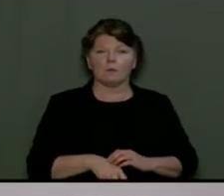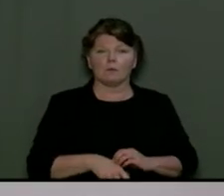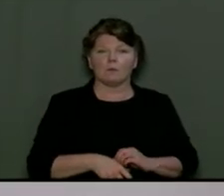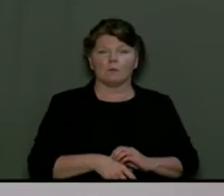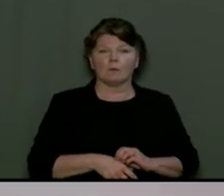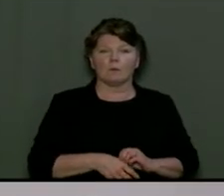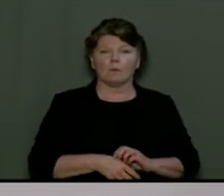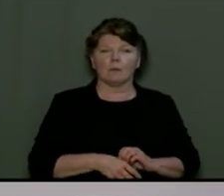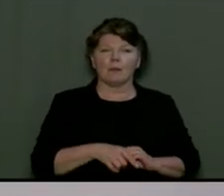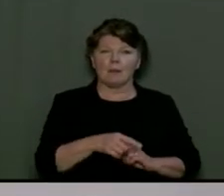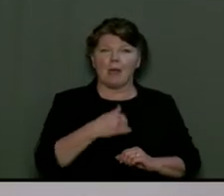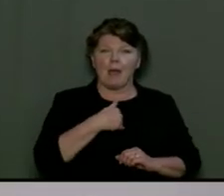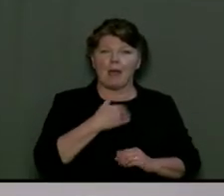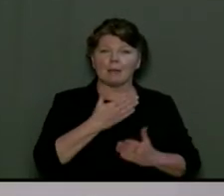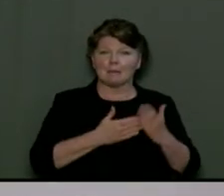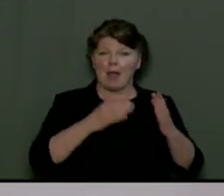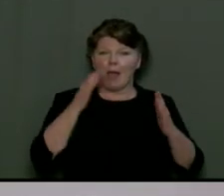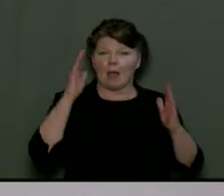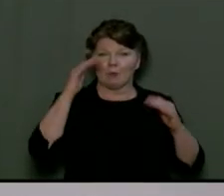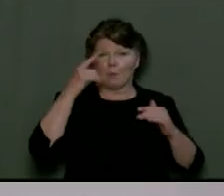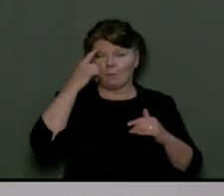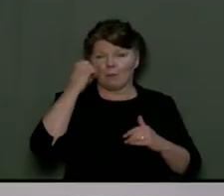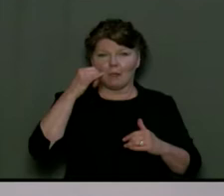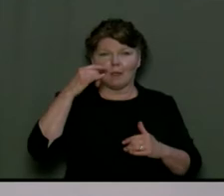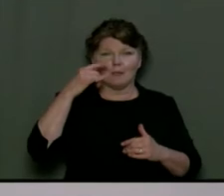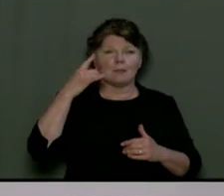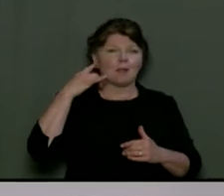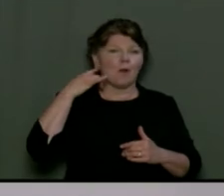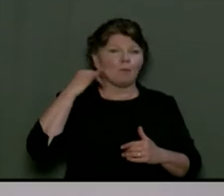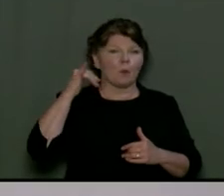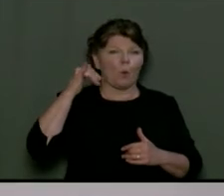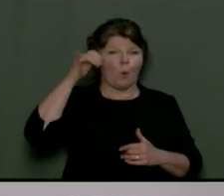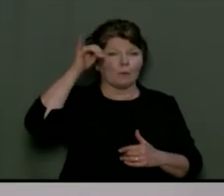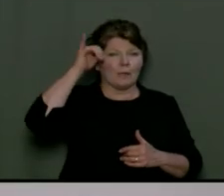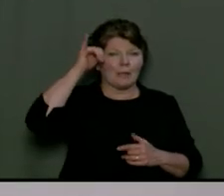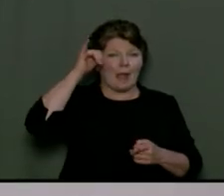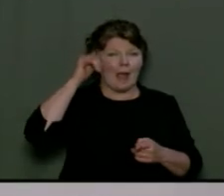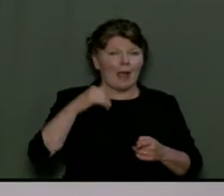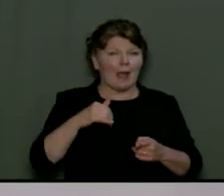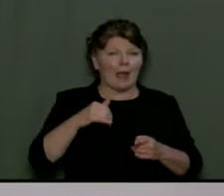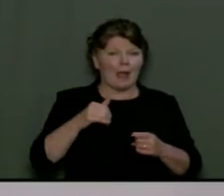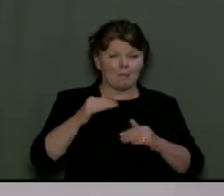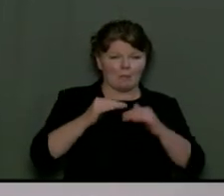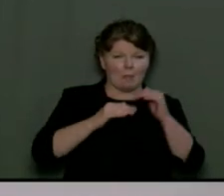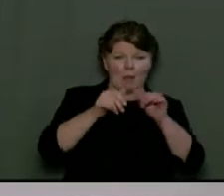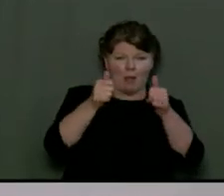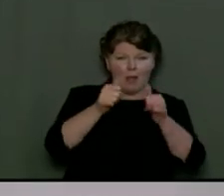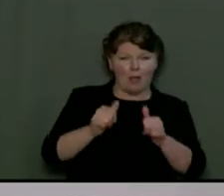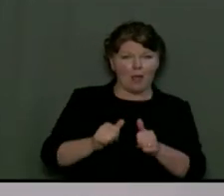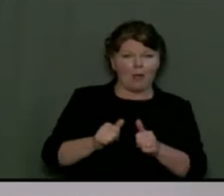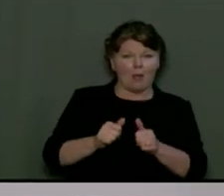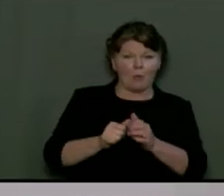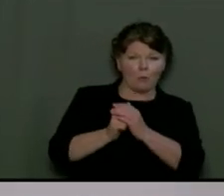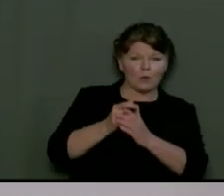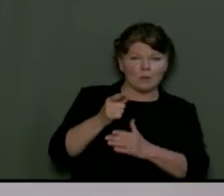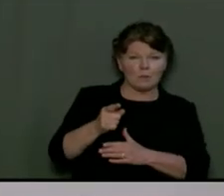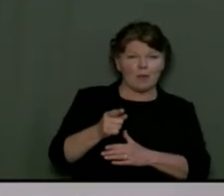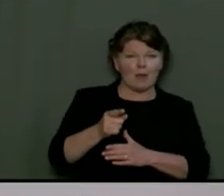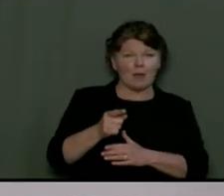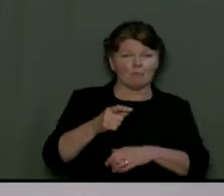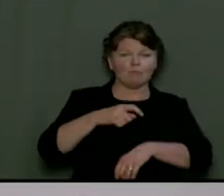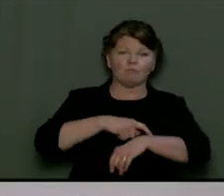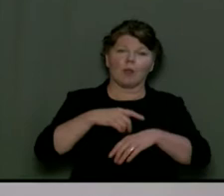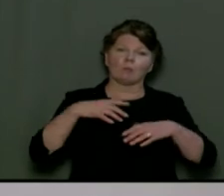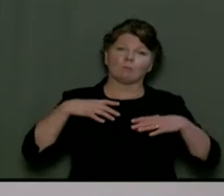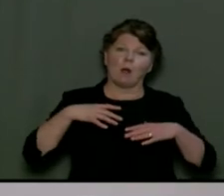they got in a little trouble because of the golden calf. But it just shows how much time they had off. They're at rest. And